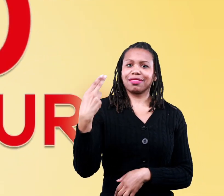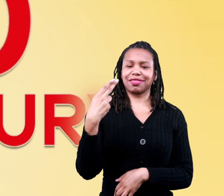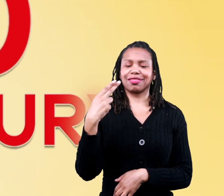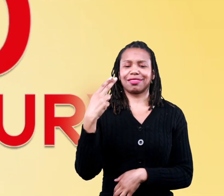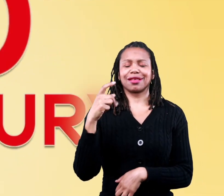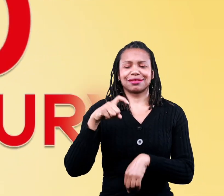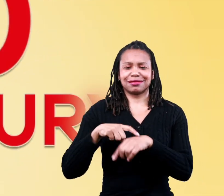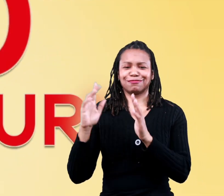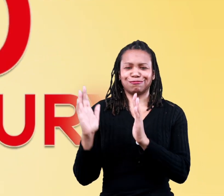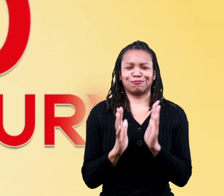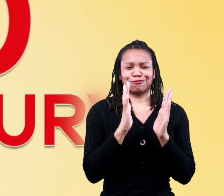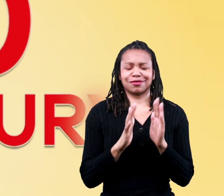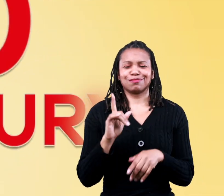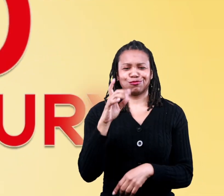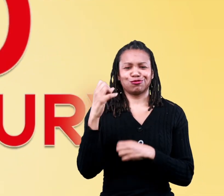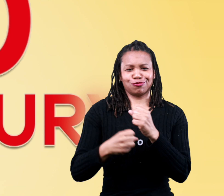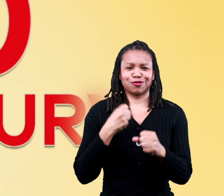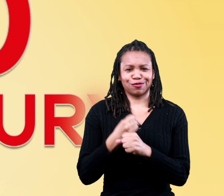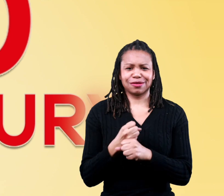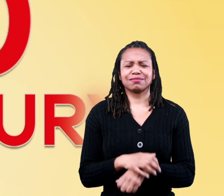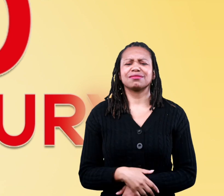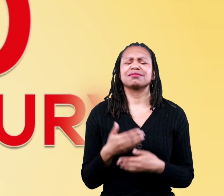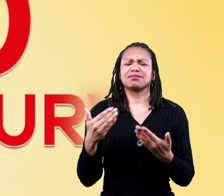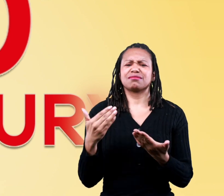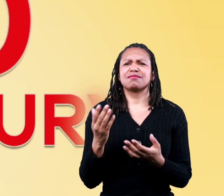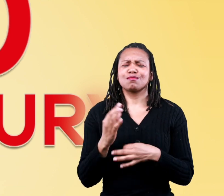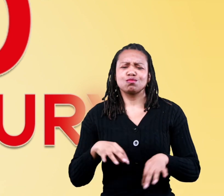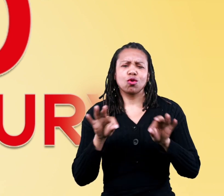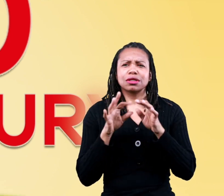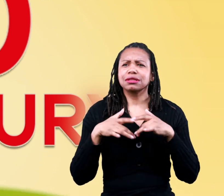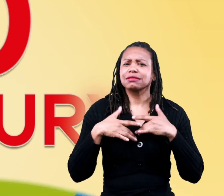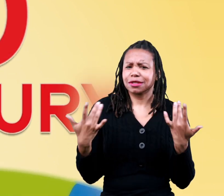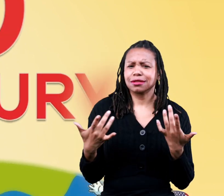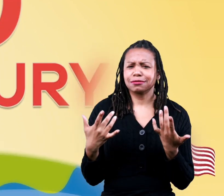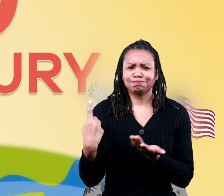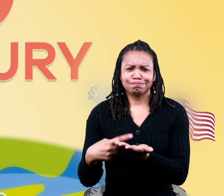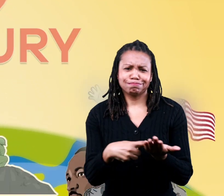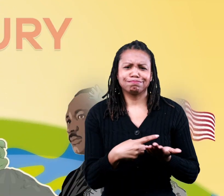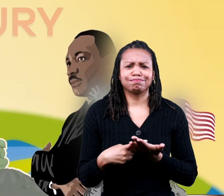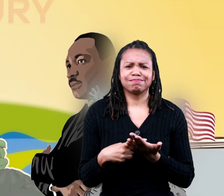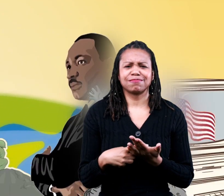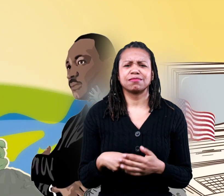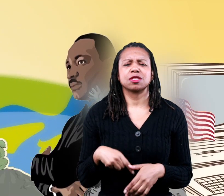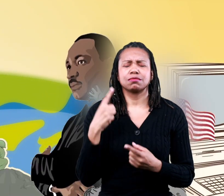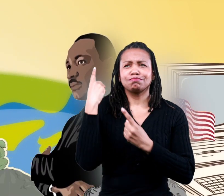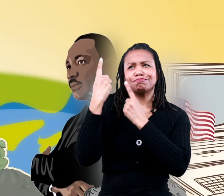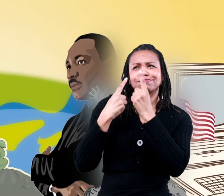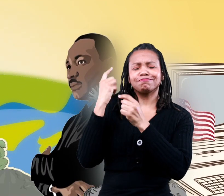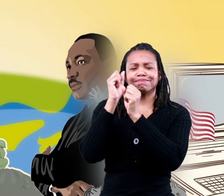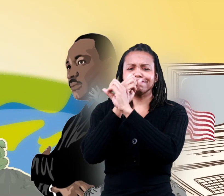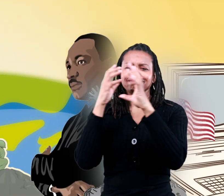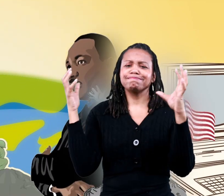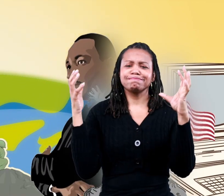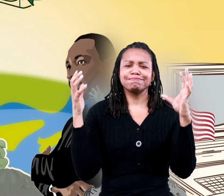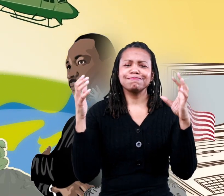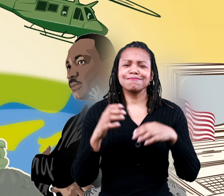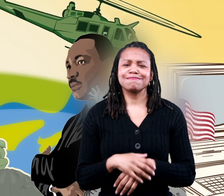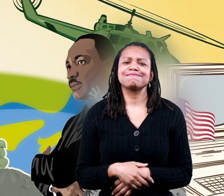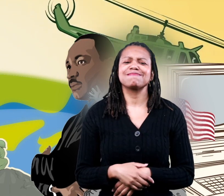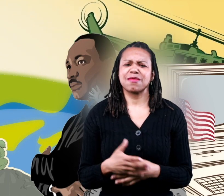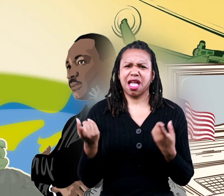going to talk about the 20th century. Let's look at some of the important events that happened during that